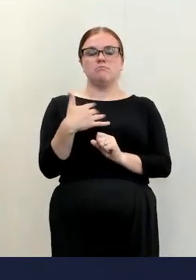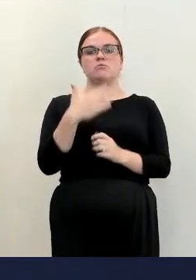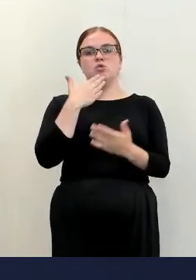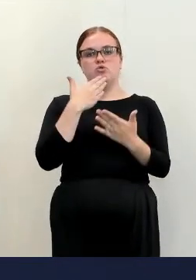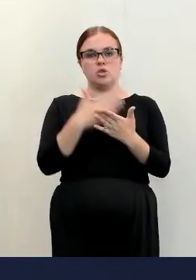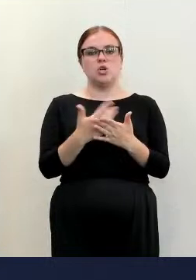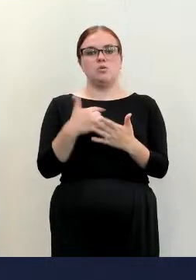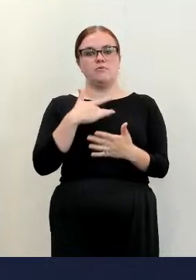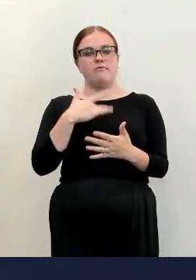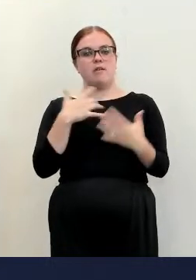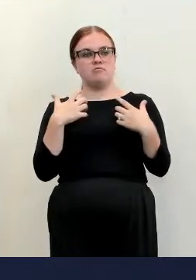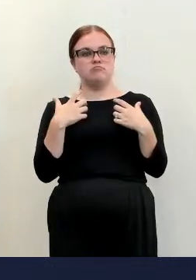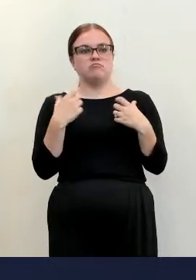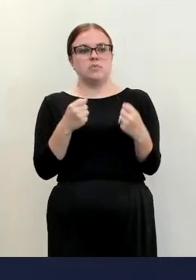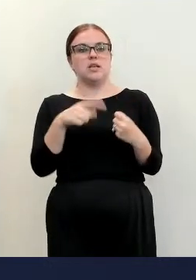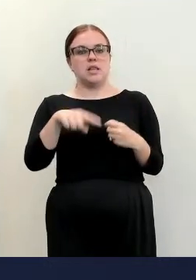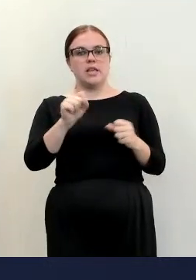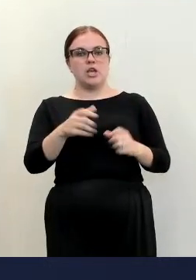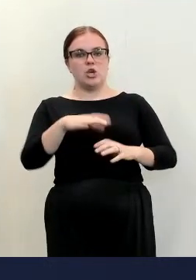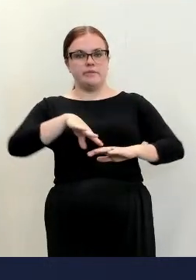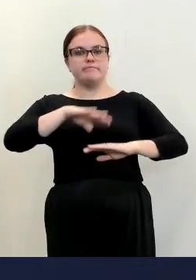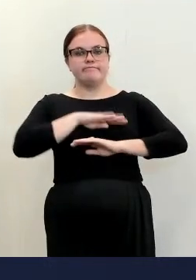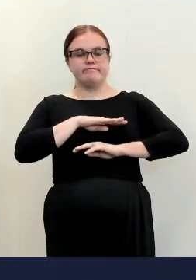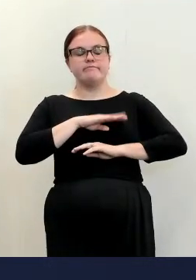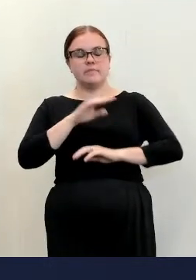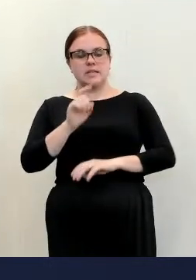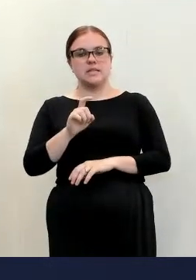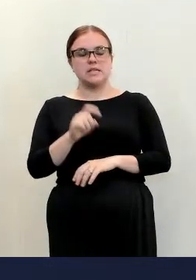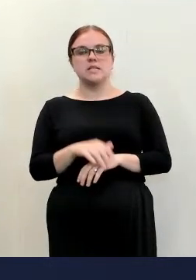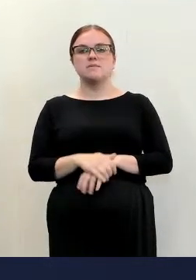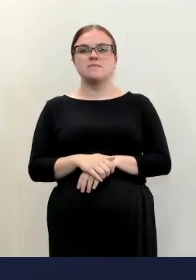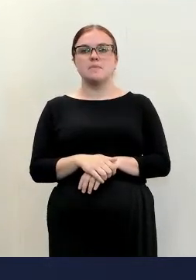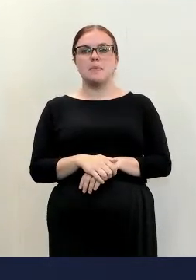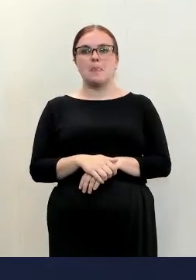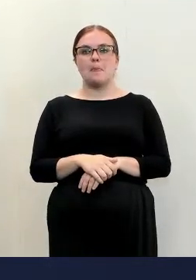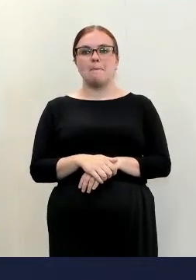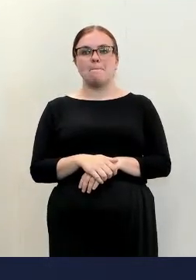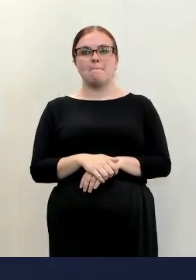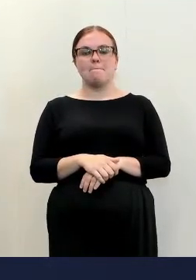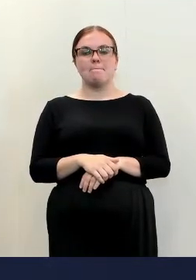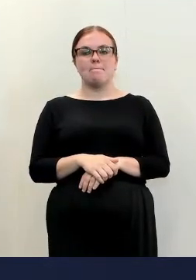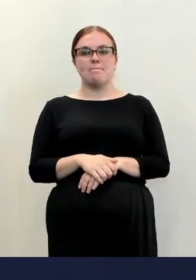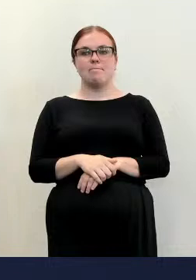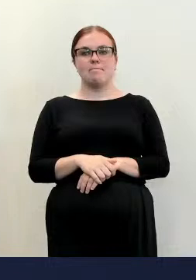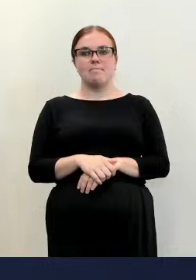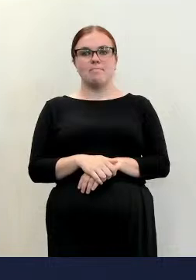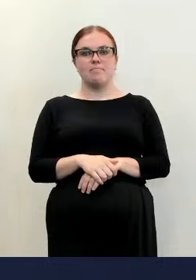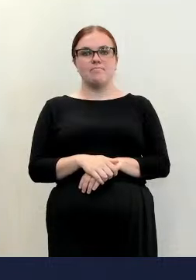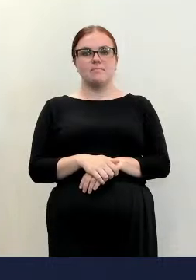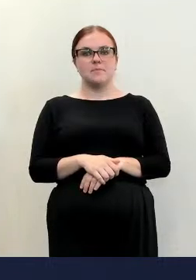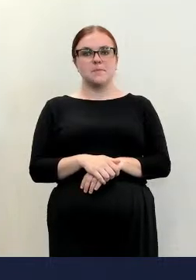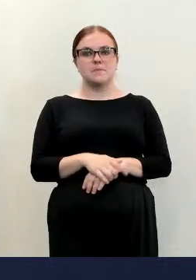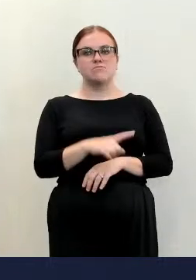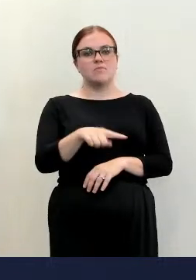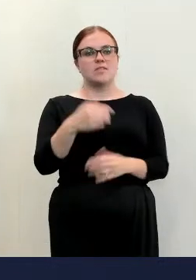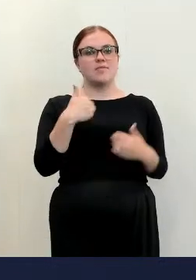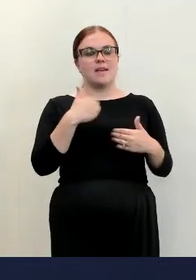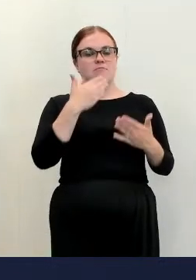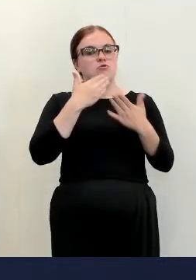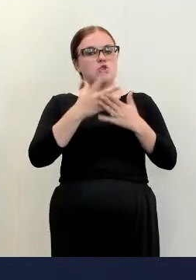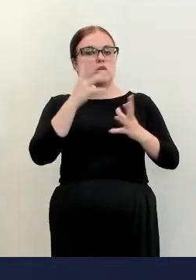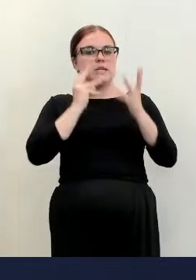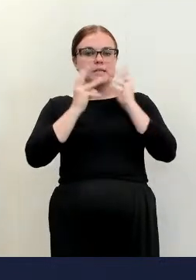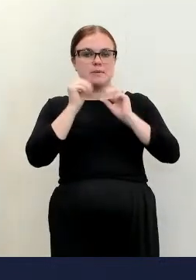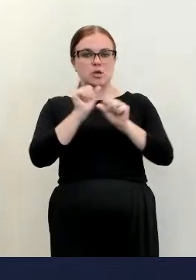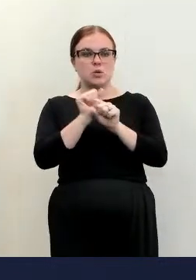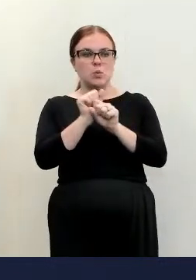very confident that they could meet our needs, and especially since we know that they have some really good experience